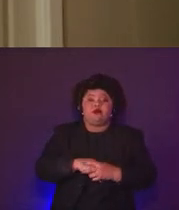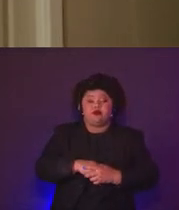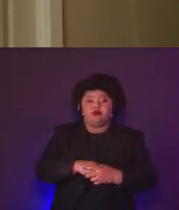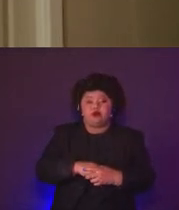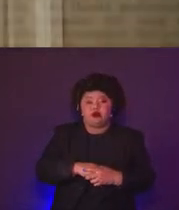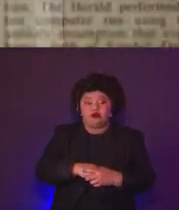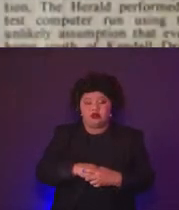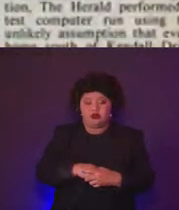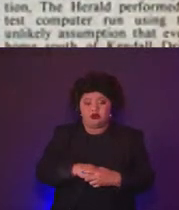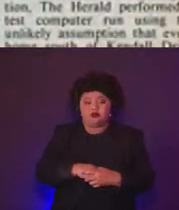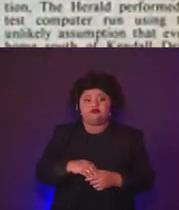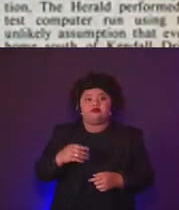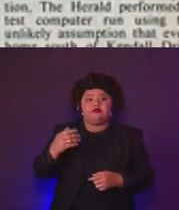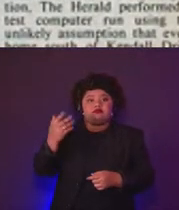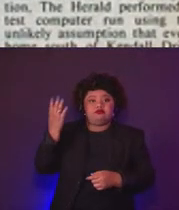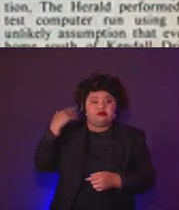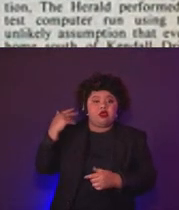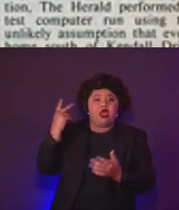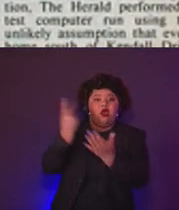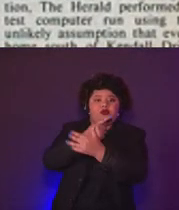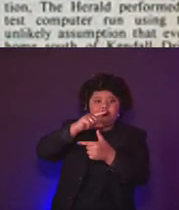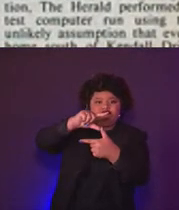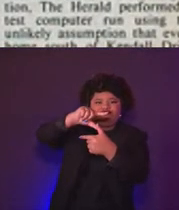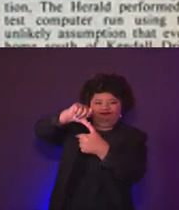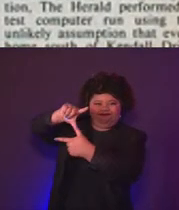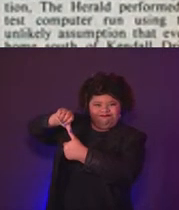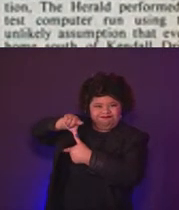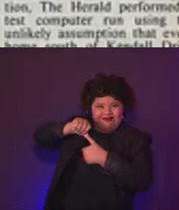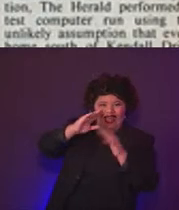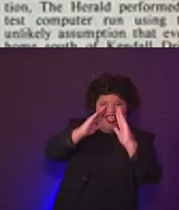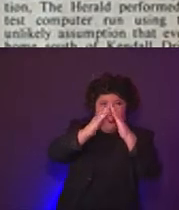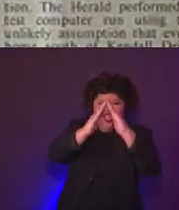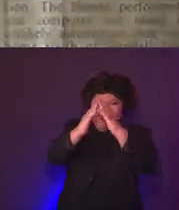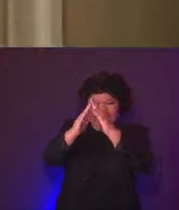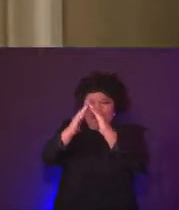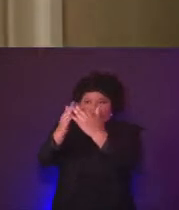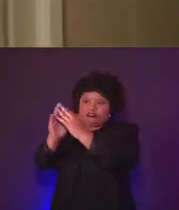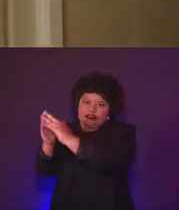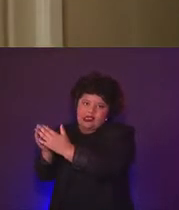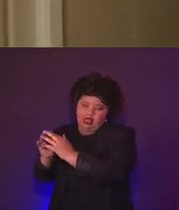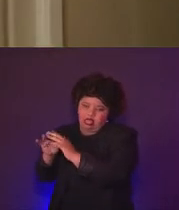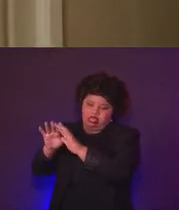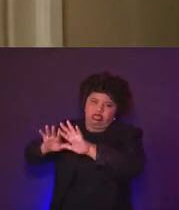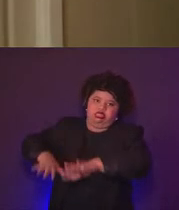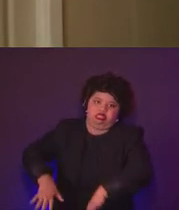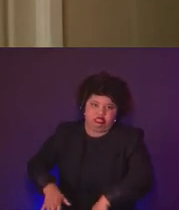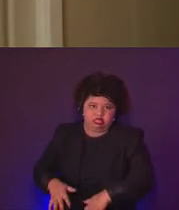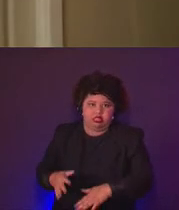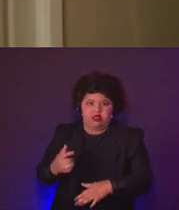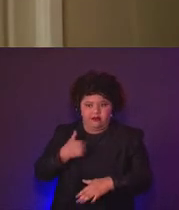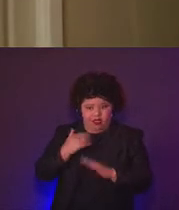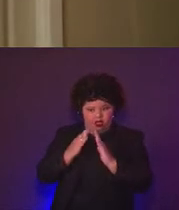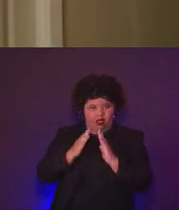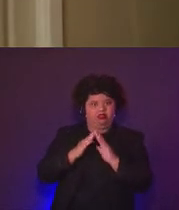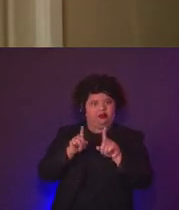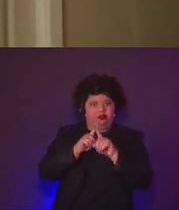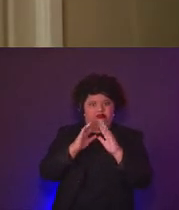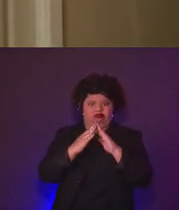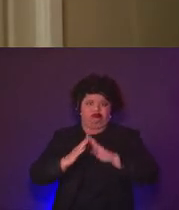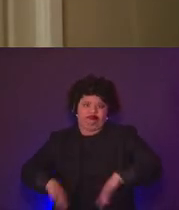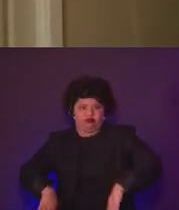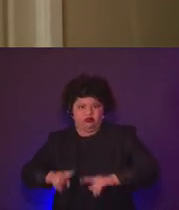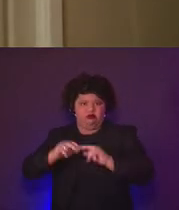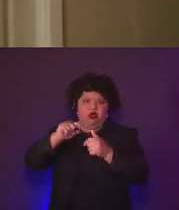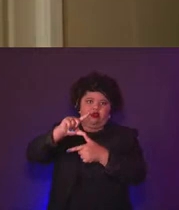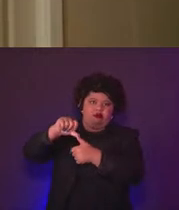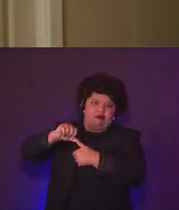nearly 100,000 homes in Miami, including mine. The level of damage was a shock because we had heard for years